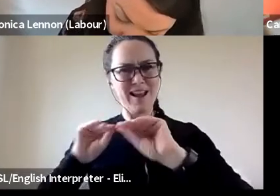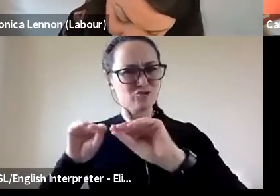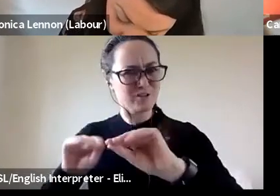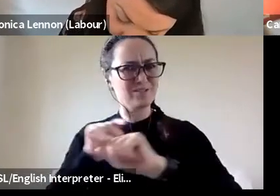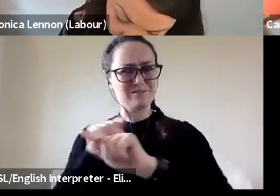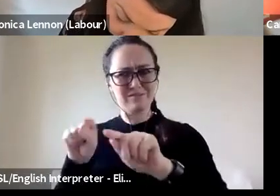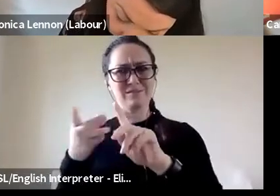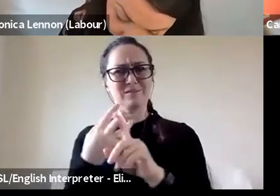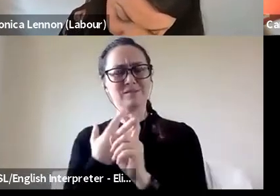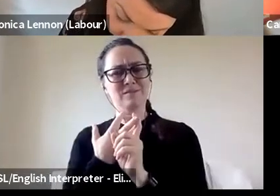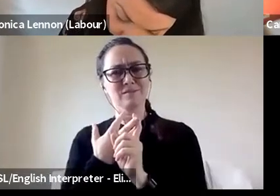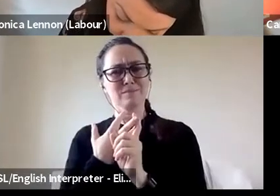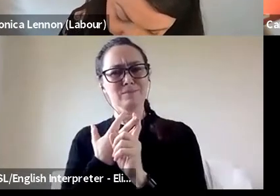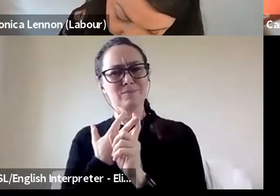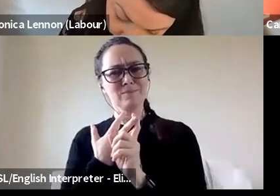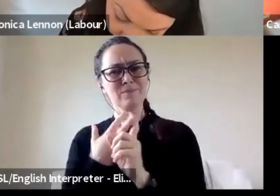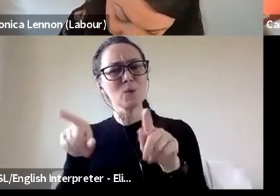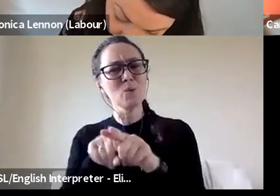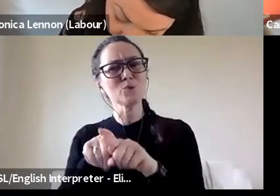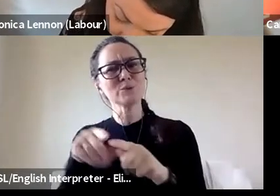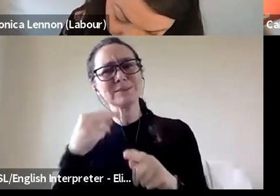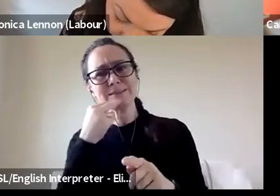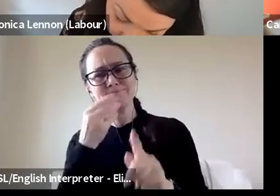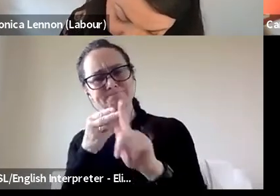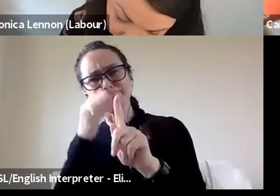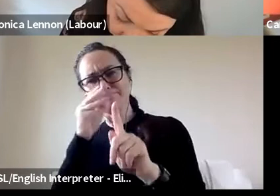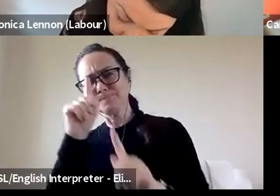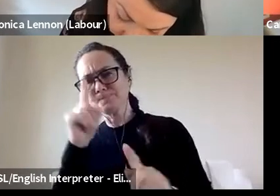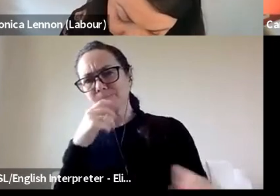We need to also recognise, because we know that